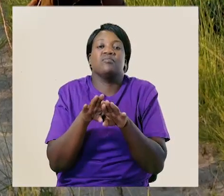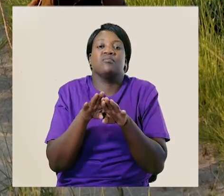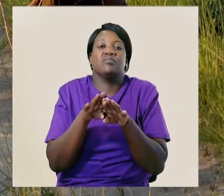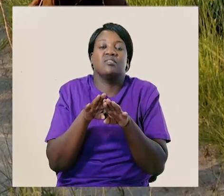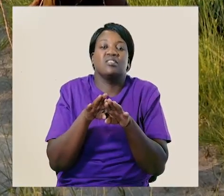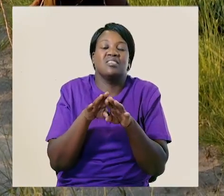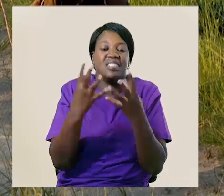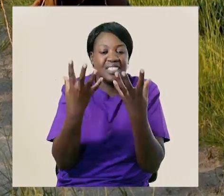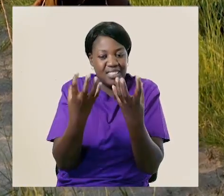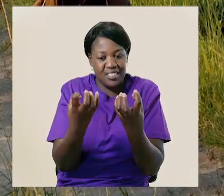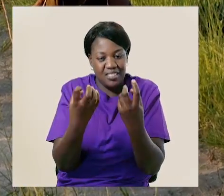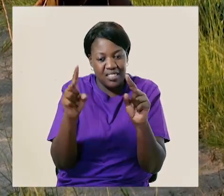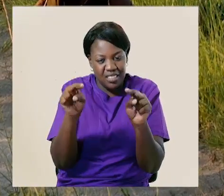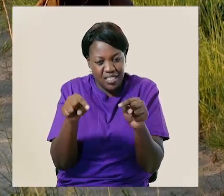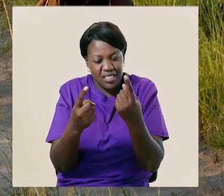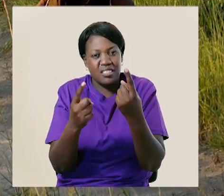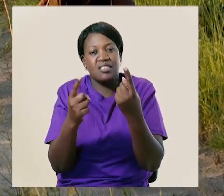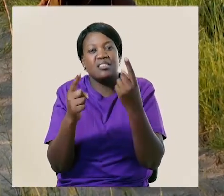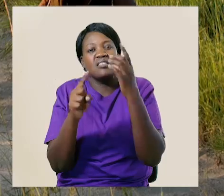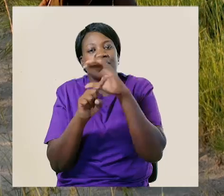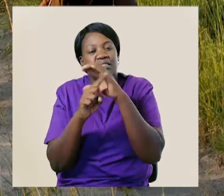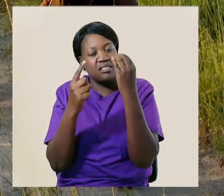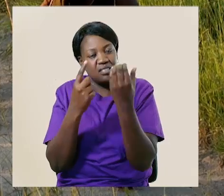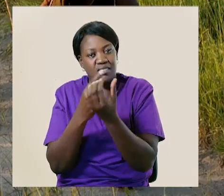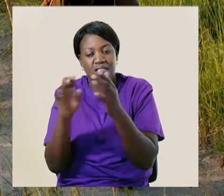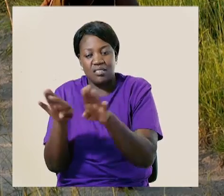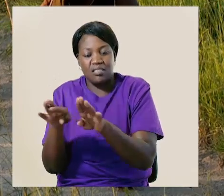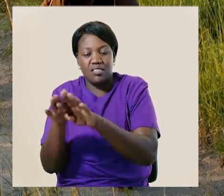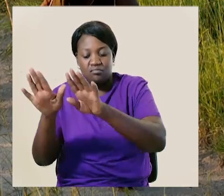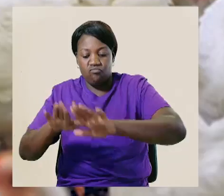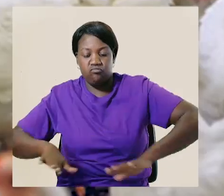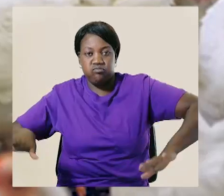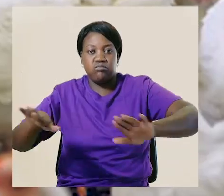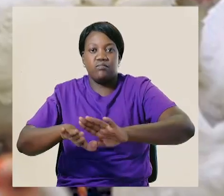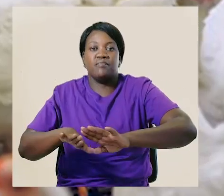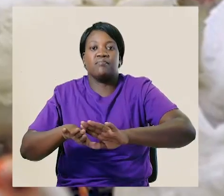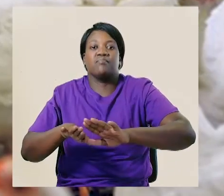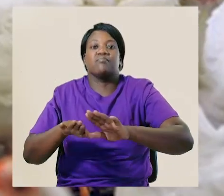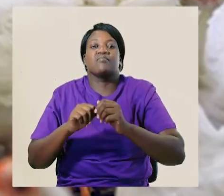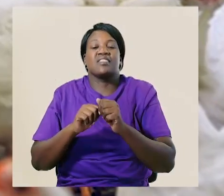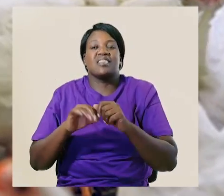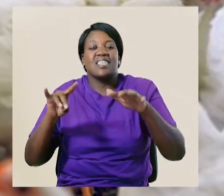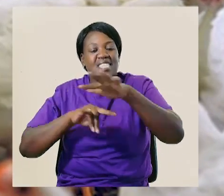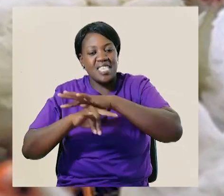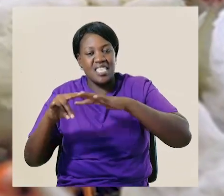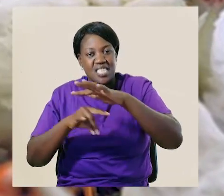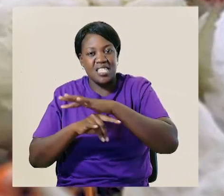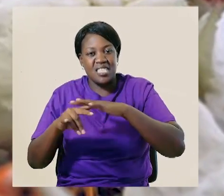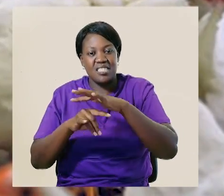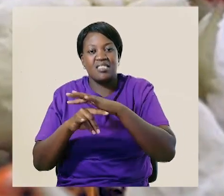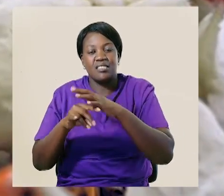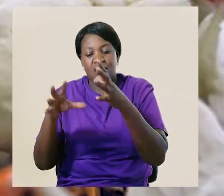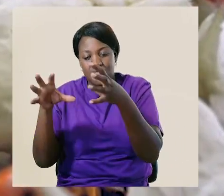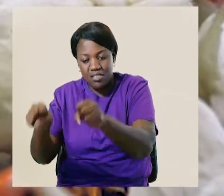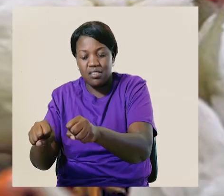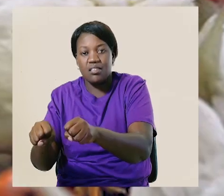the needs of people in traditional societies were provided by the natural environment. Animals which were hunted or kept in